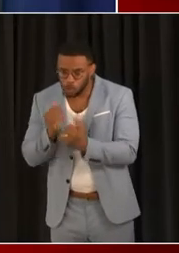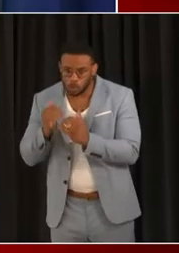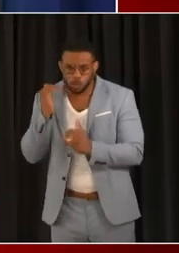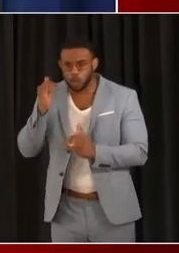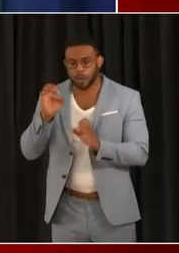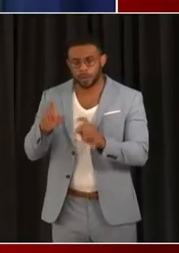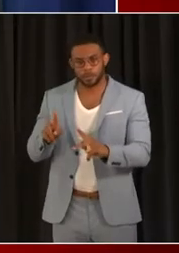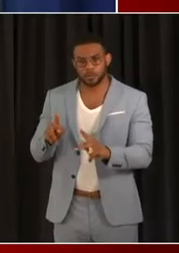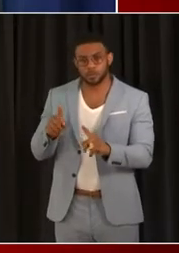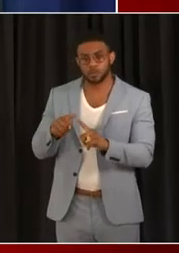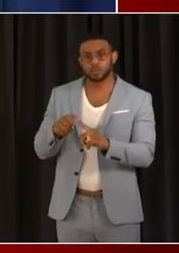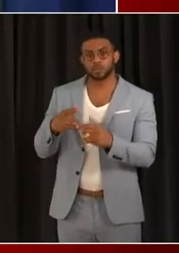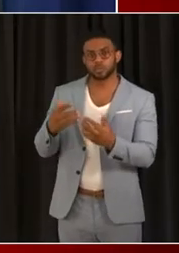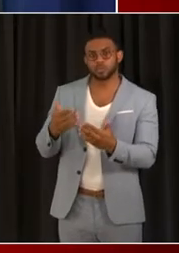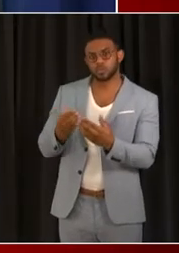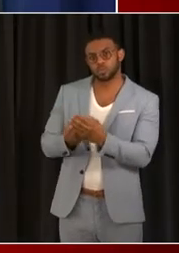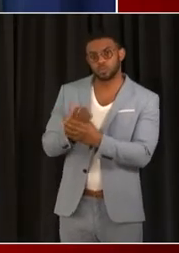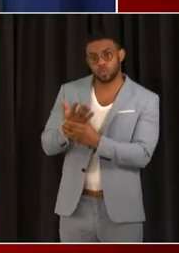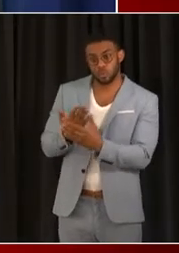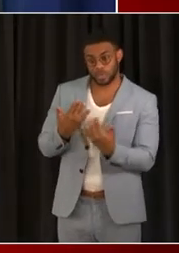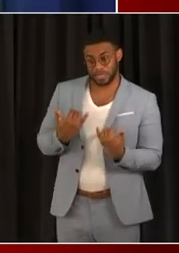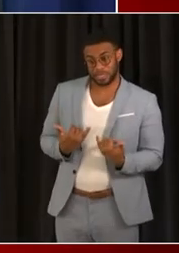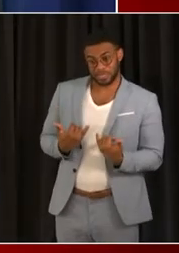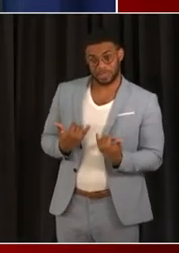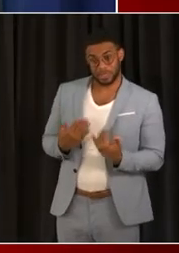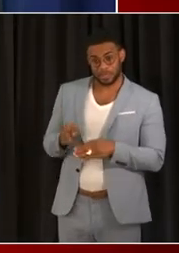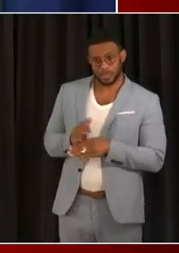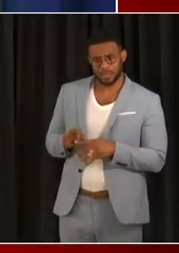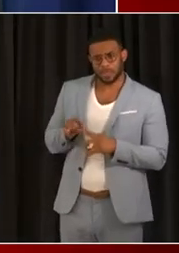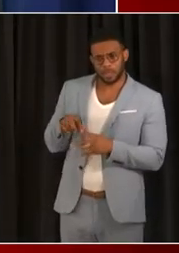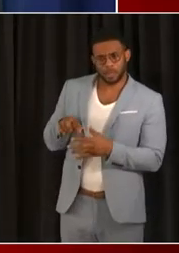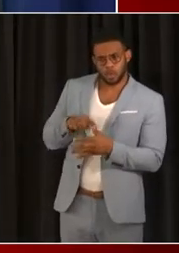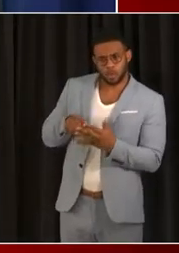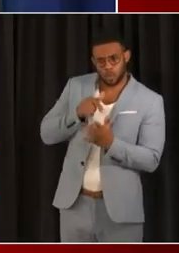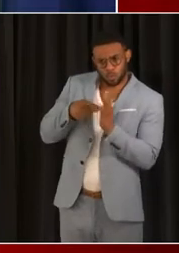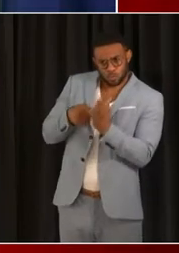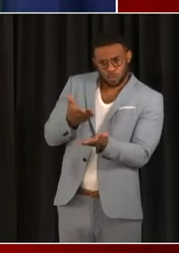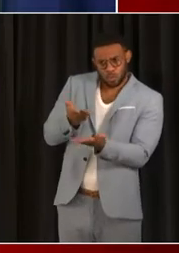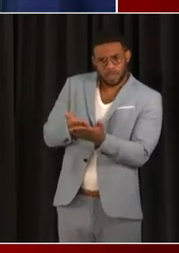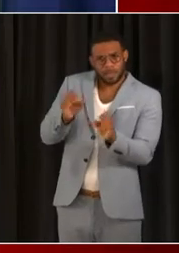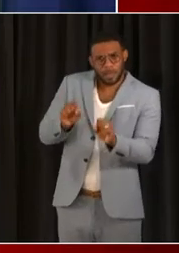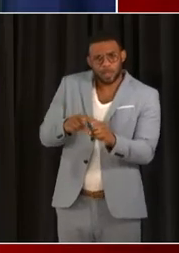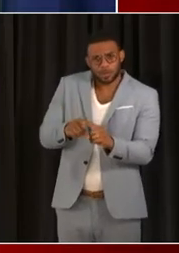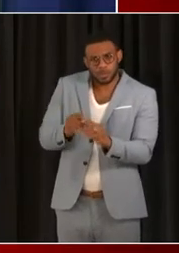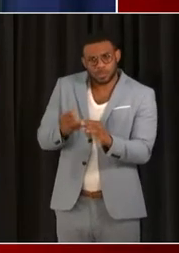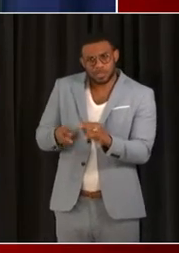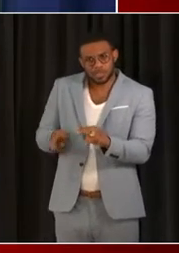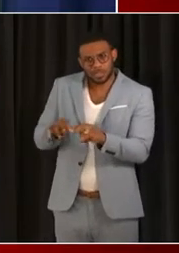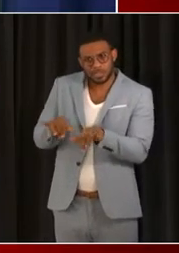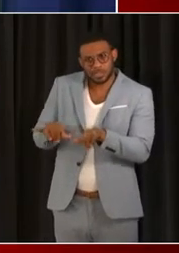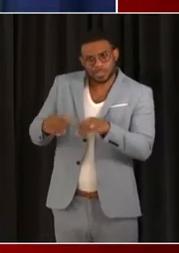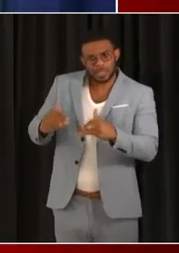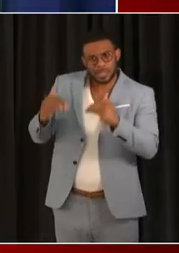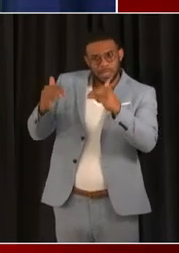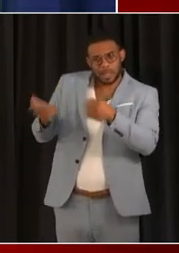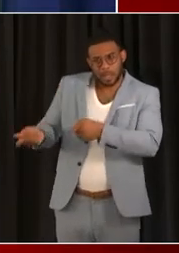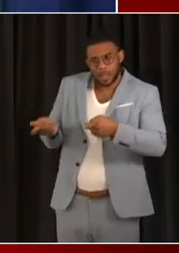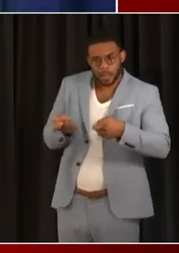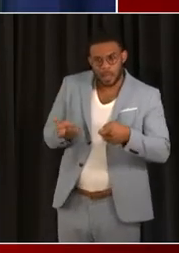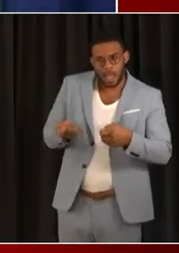greater opportunities to grow existing businesses, particularly those that demonstrate a capacity to scale up and hire more